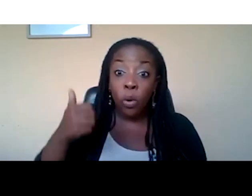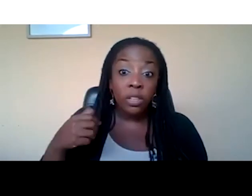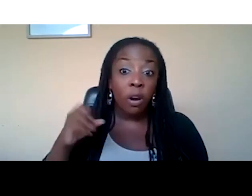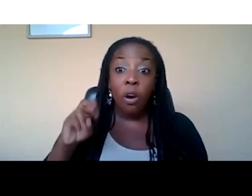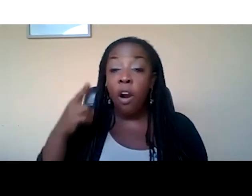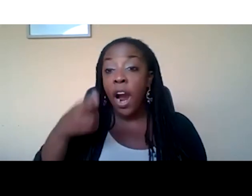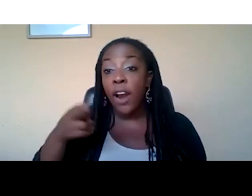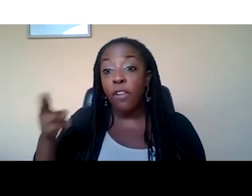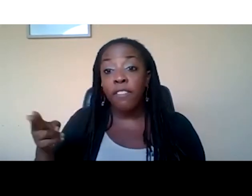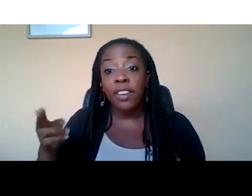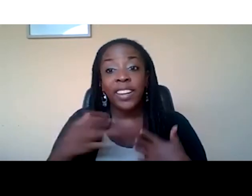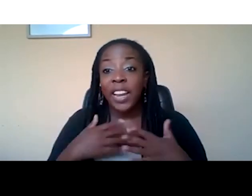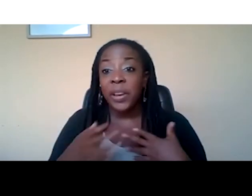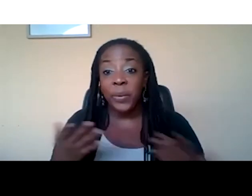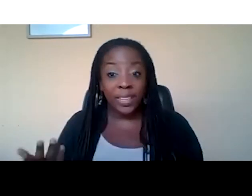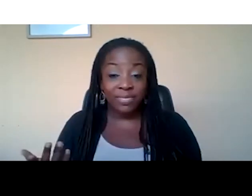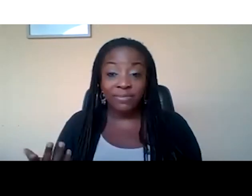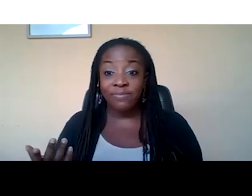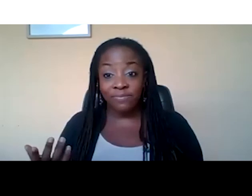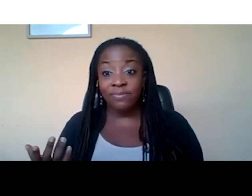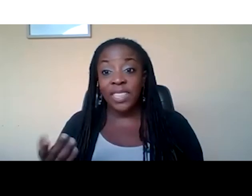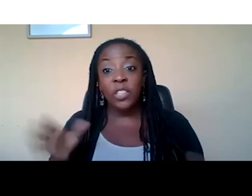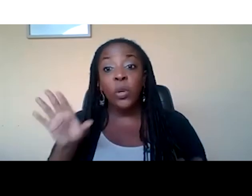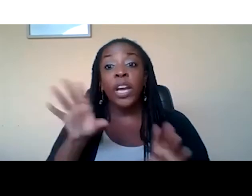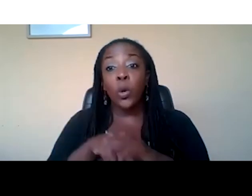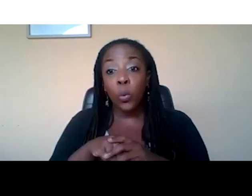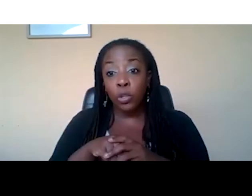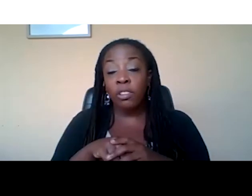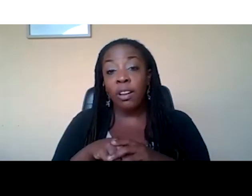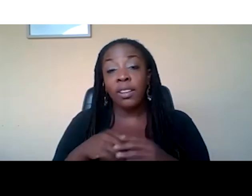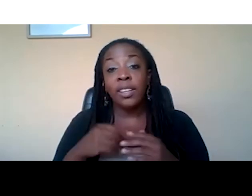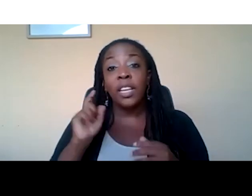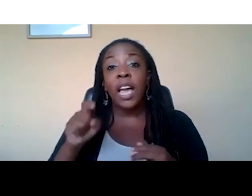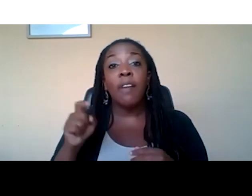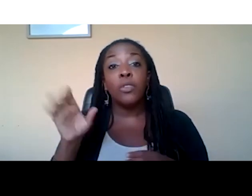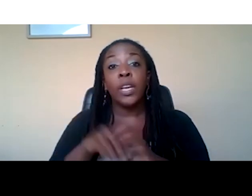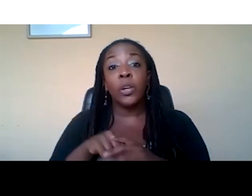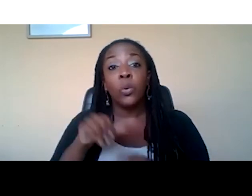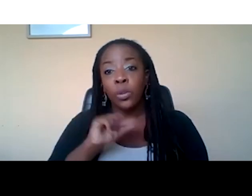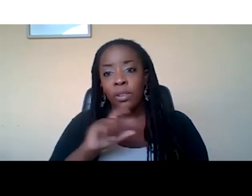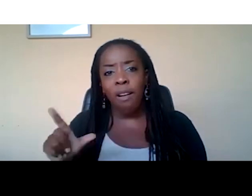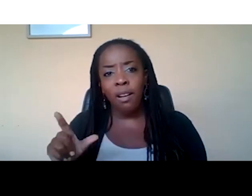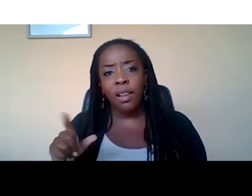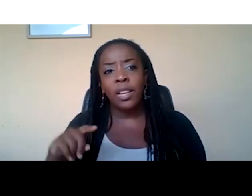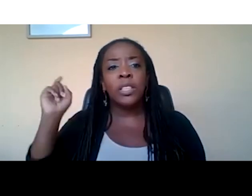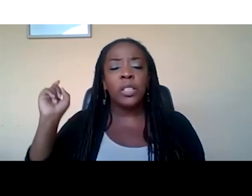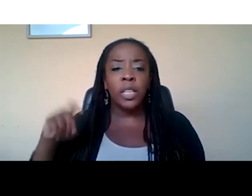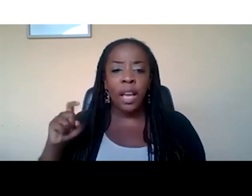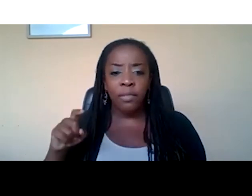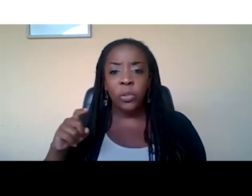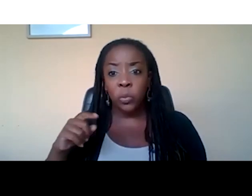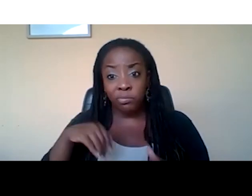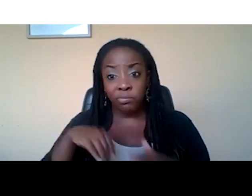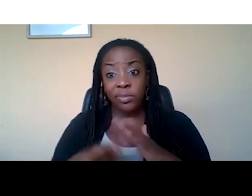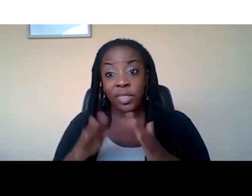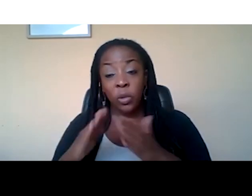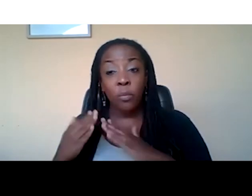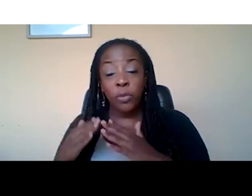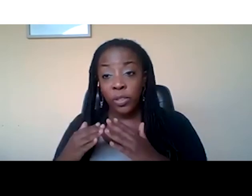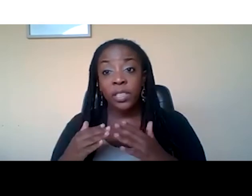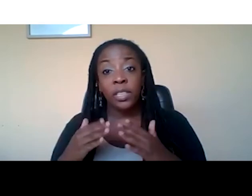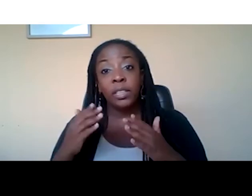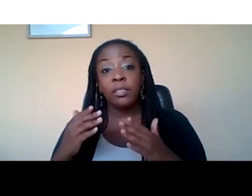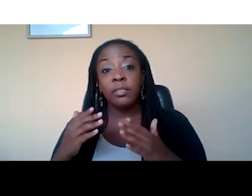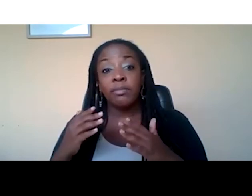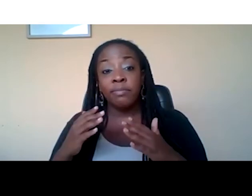So in a lot of ways, the inclusion really is about including all. I mean, it's about us in the community of persons with disabilities,